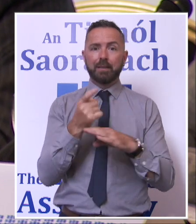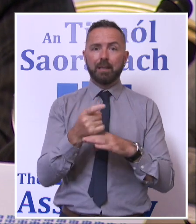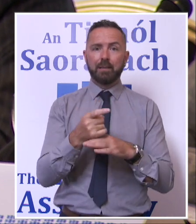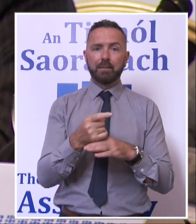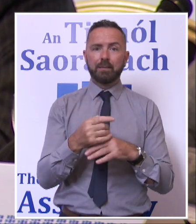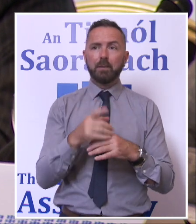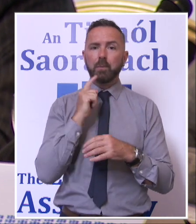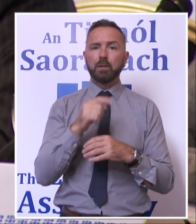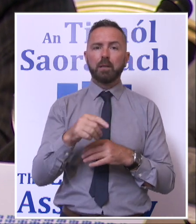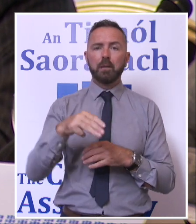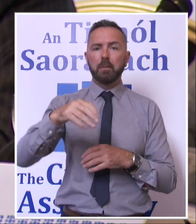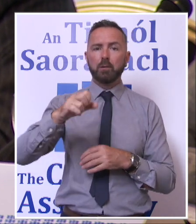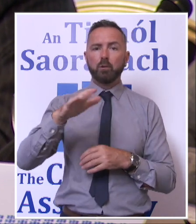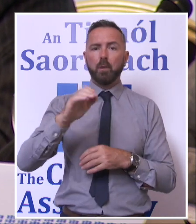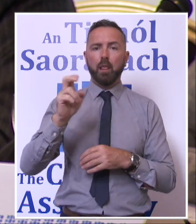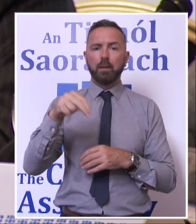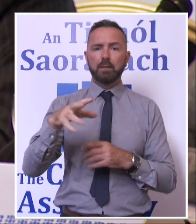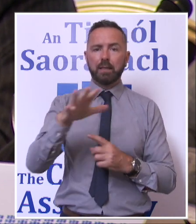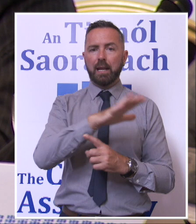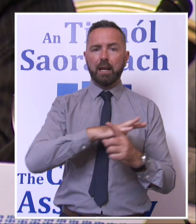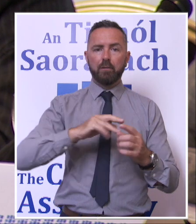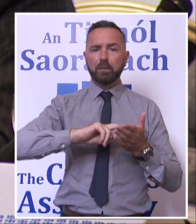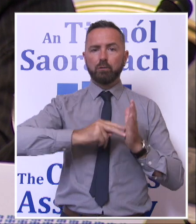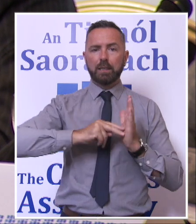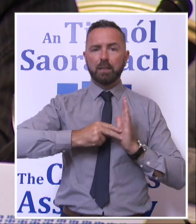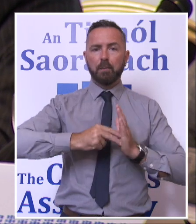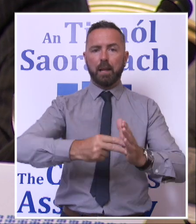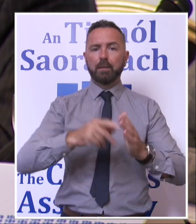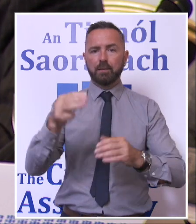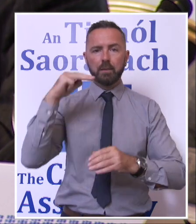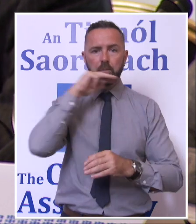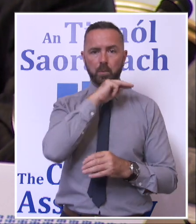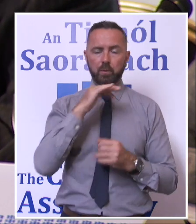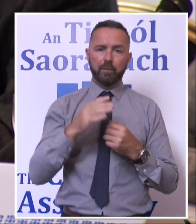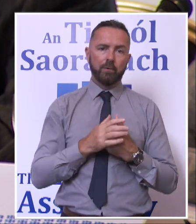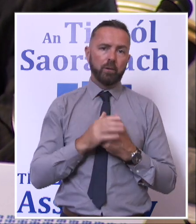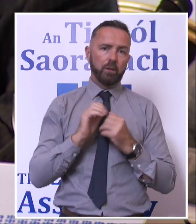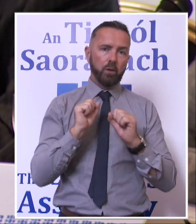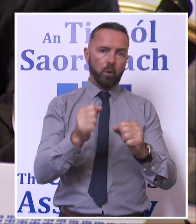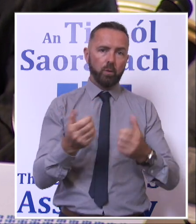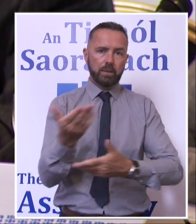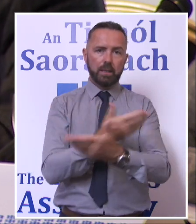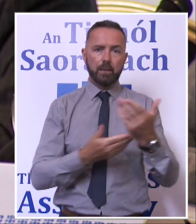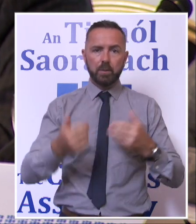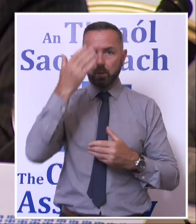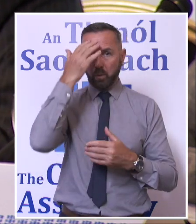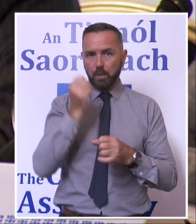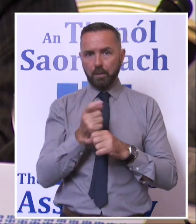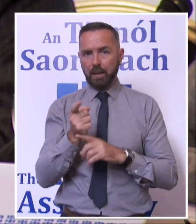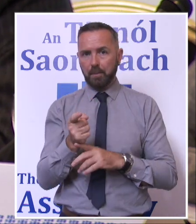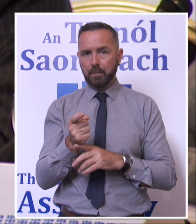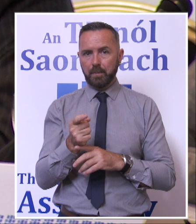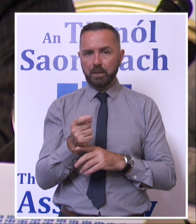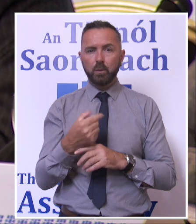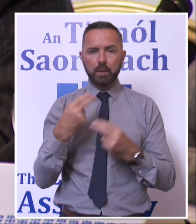Metropolitan Area Strategic Plan, I think it is important for for your deliberations to sort of get your